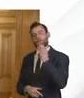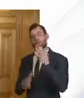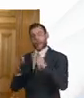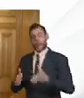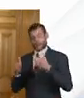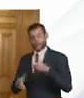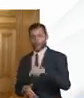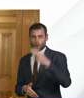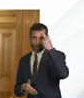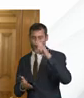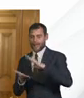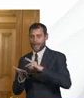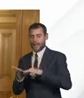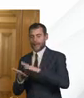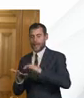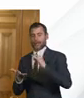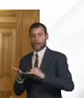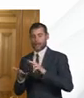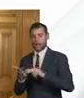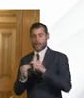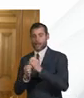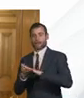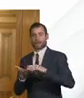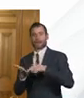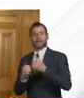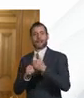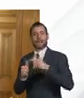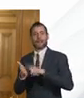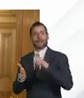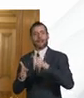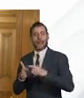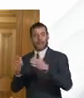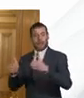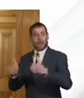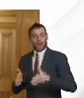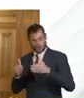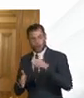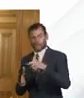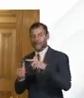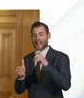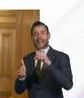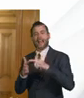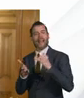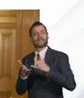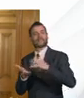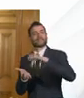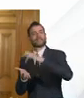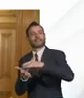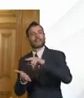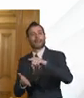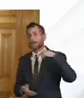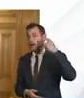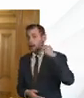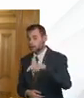nightingale hospital at the NHS nightingale will